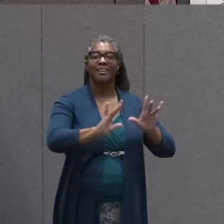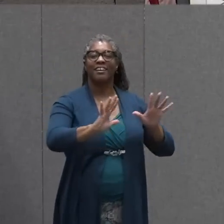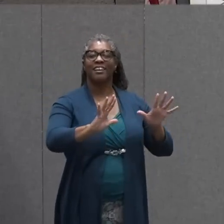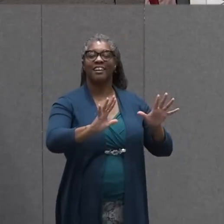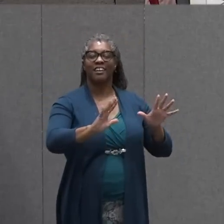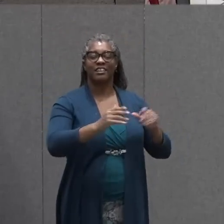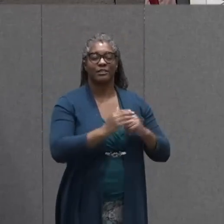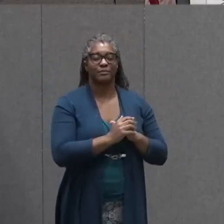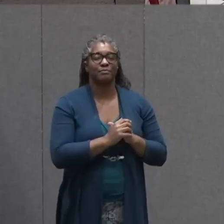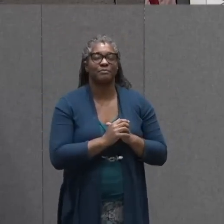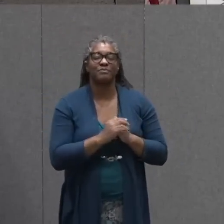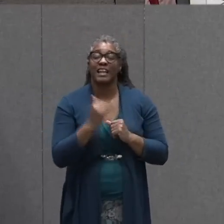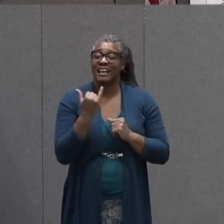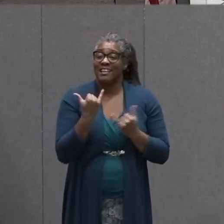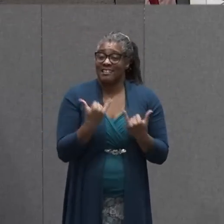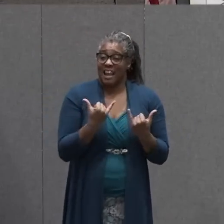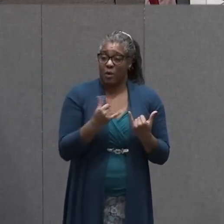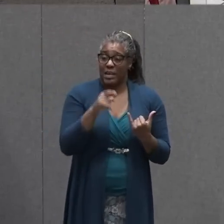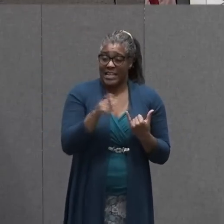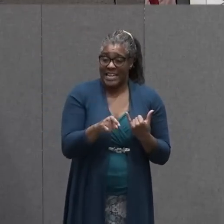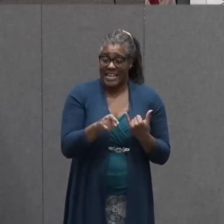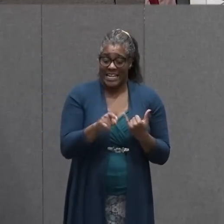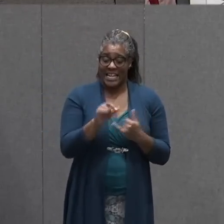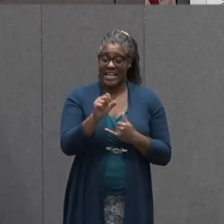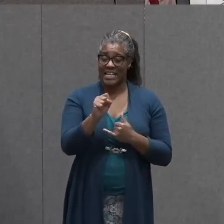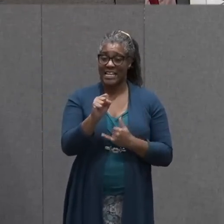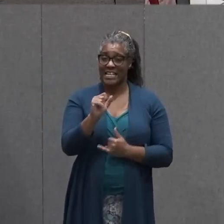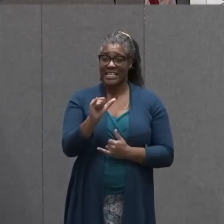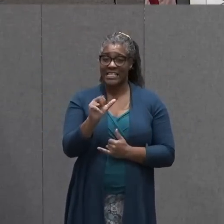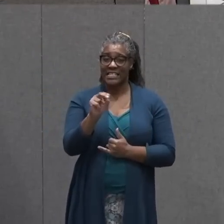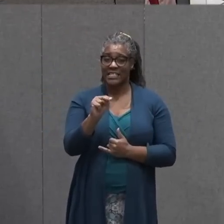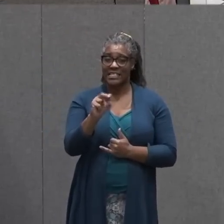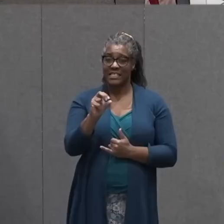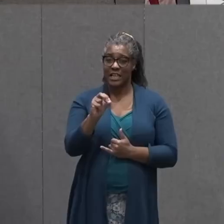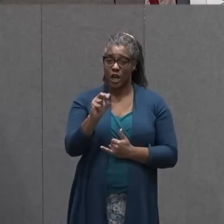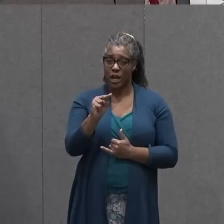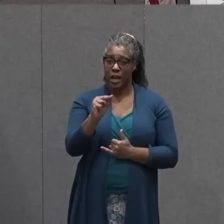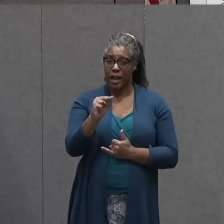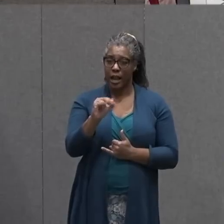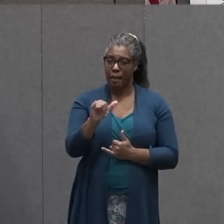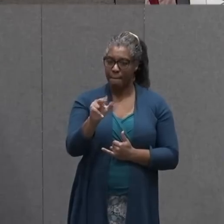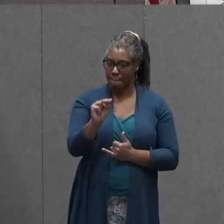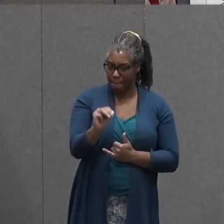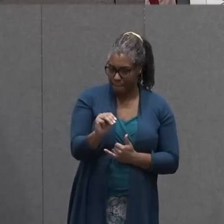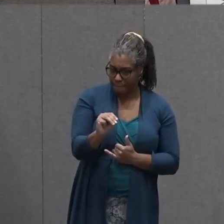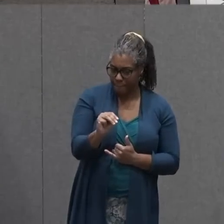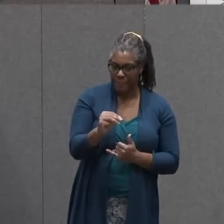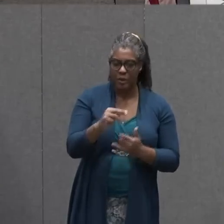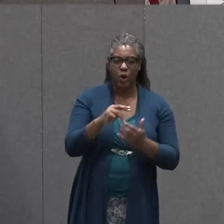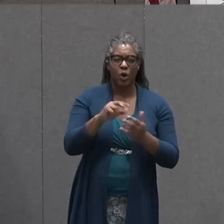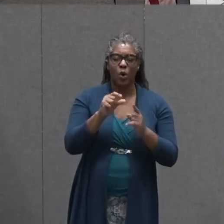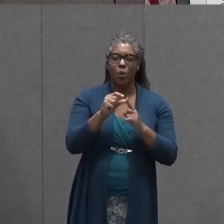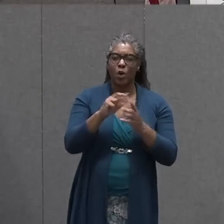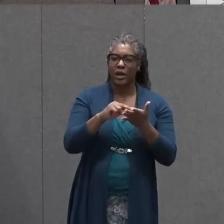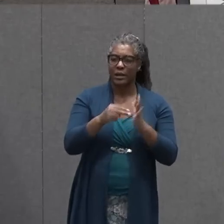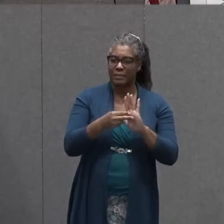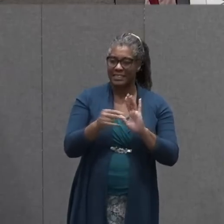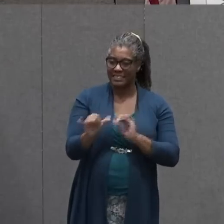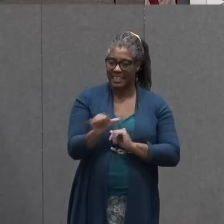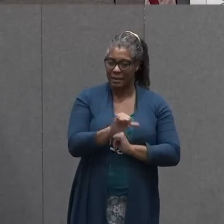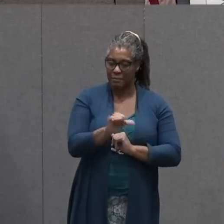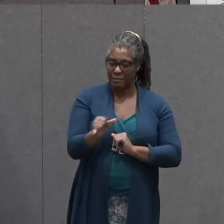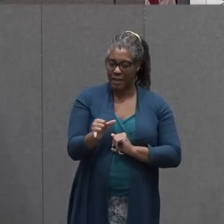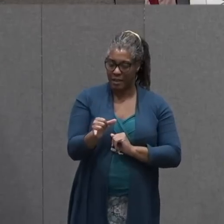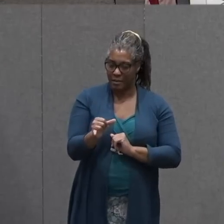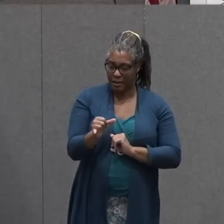For Mr. R. He's a person. But that's boring. We don't want to just say He's person. a dad. He's a husband. He's our friend.